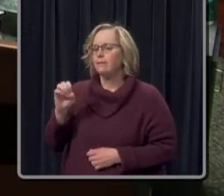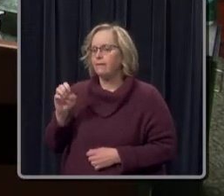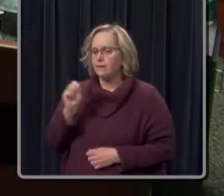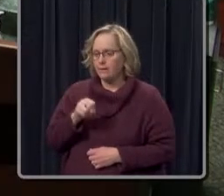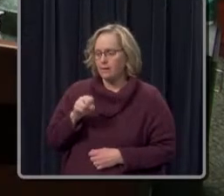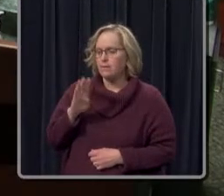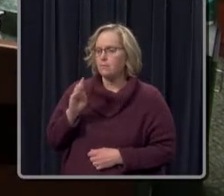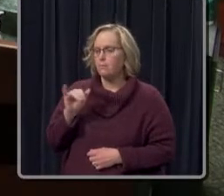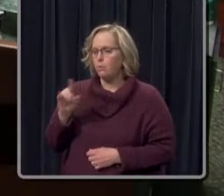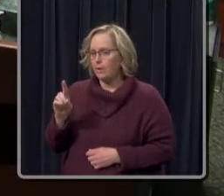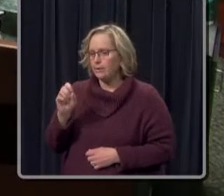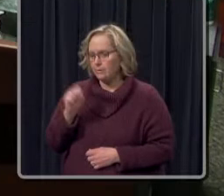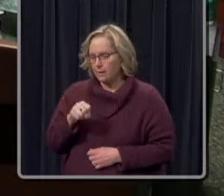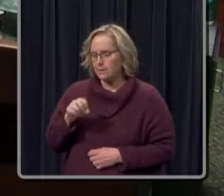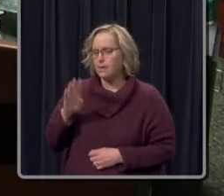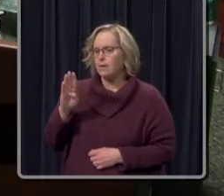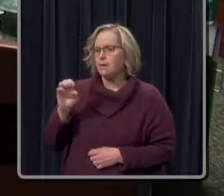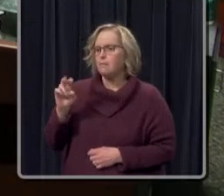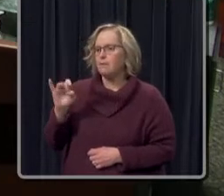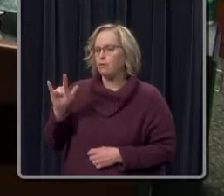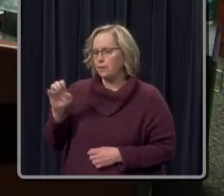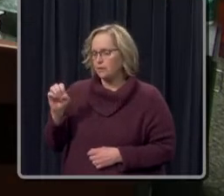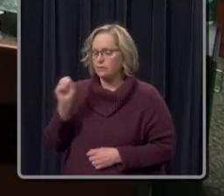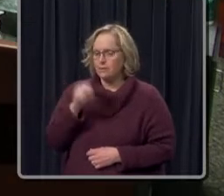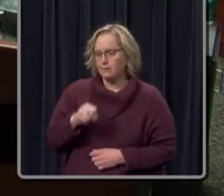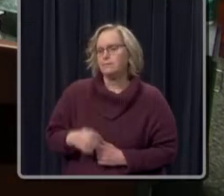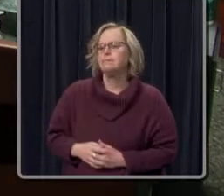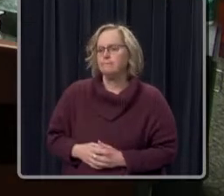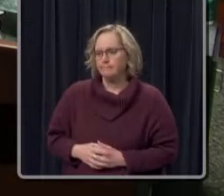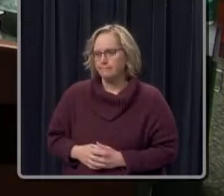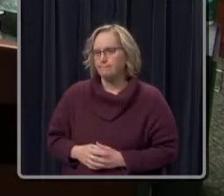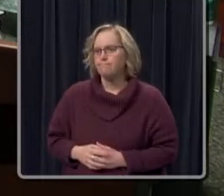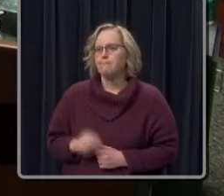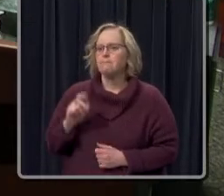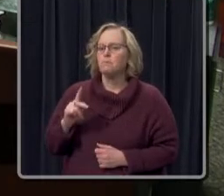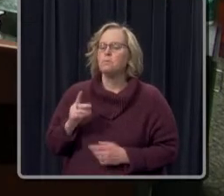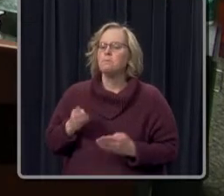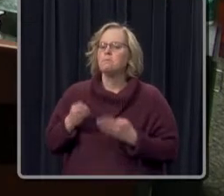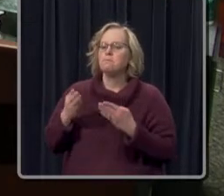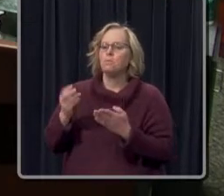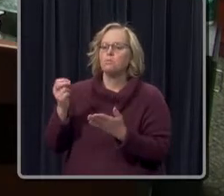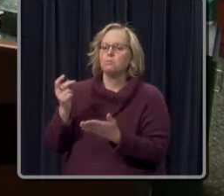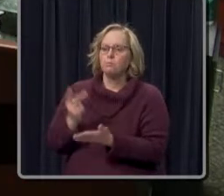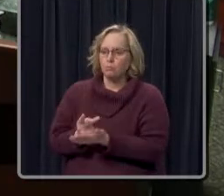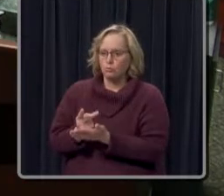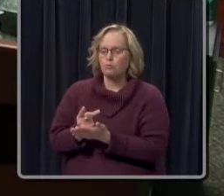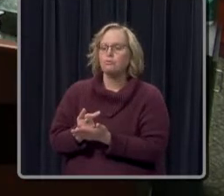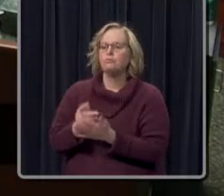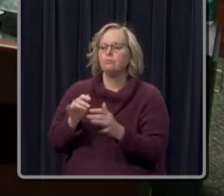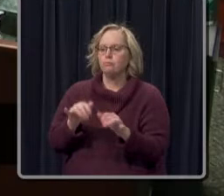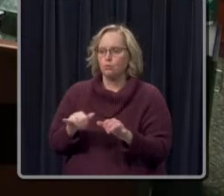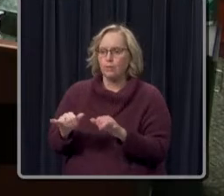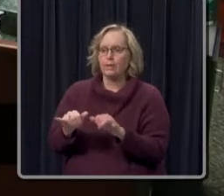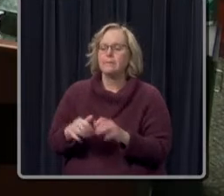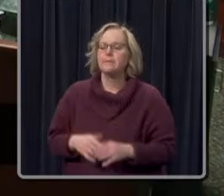Mr. Boyd, Yes. Mr. Beveridge. Yes. All right, motion is approved unanimously.